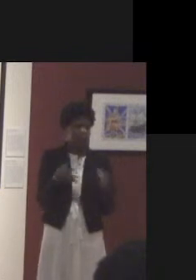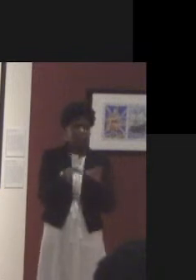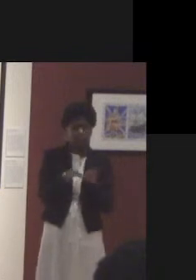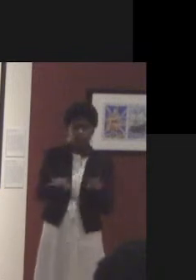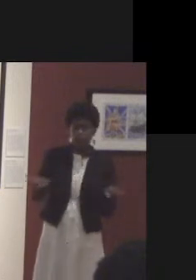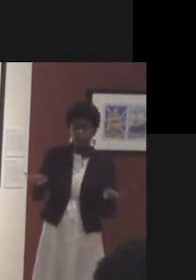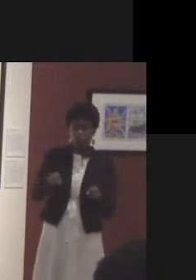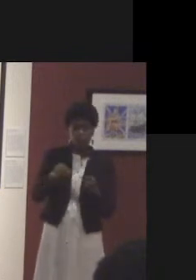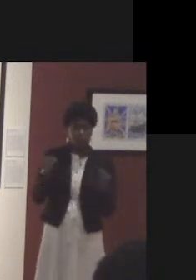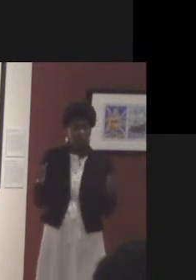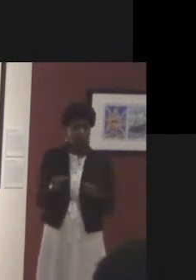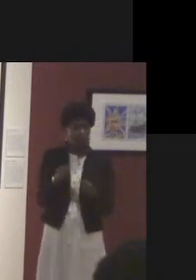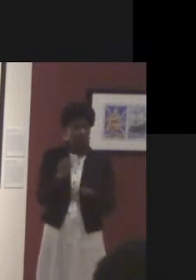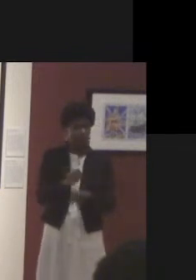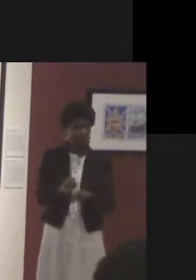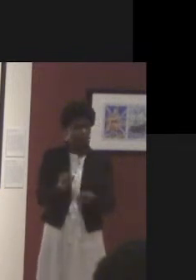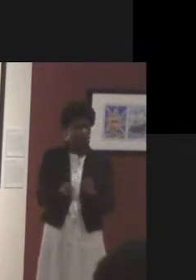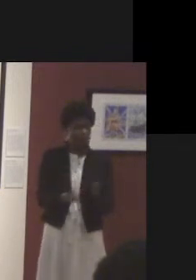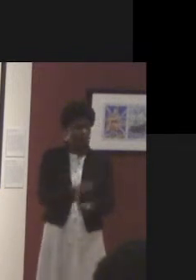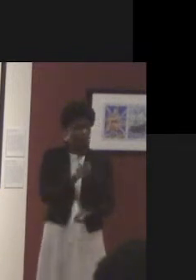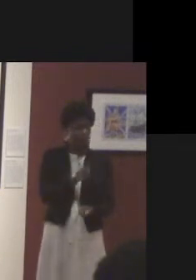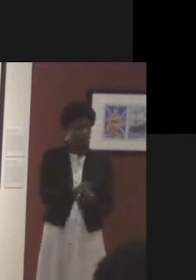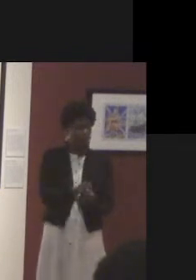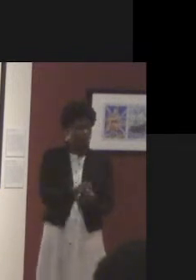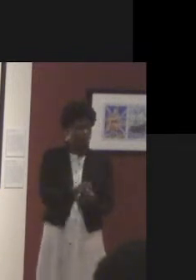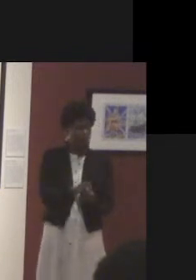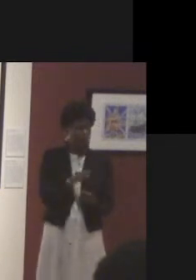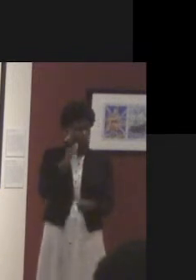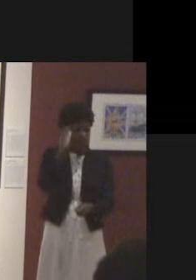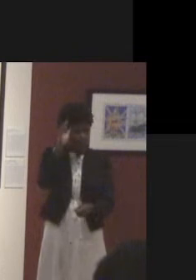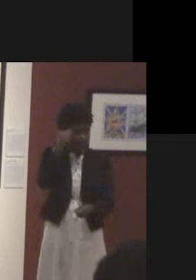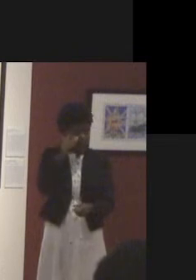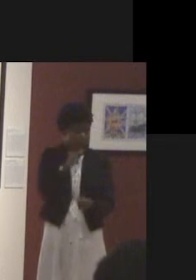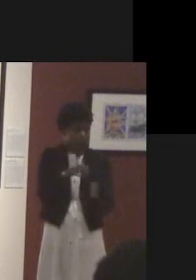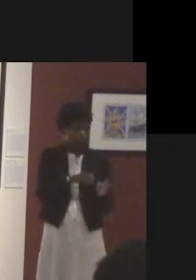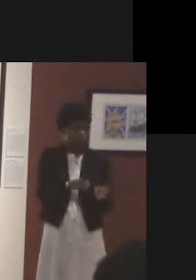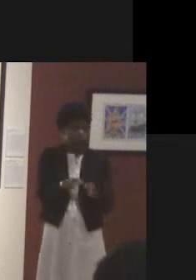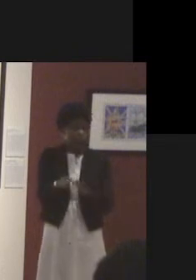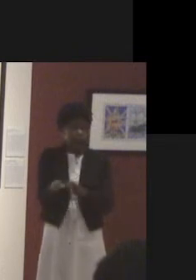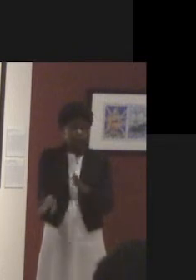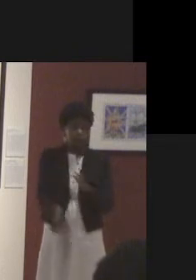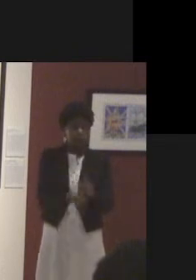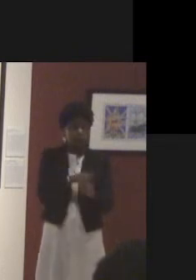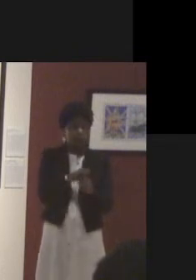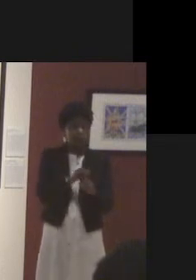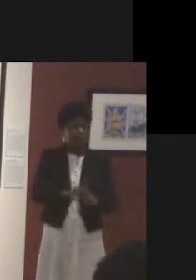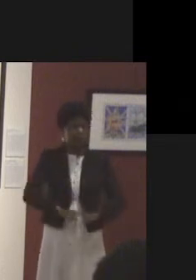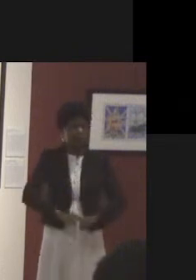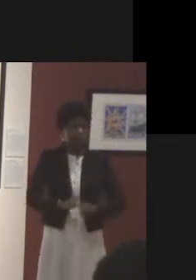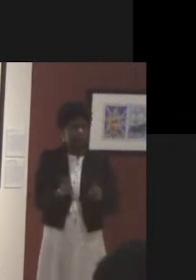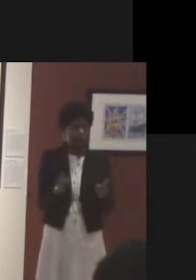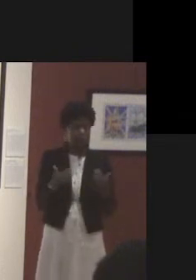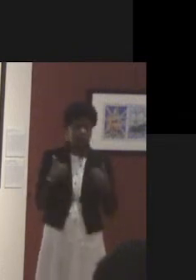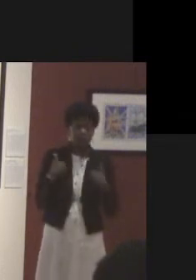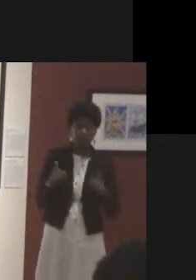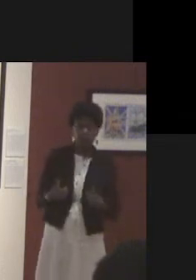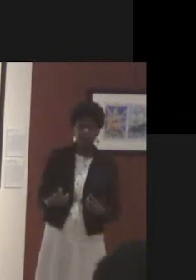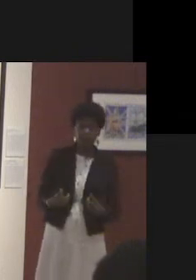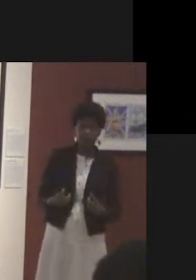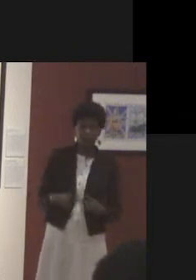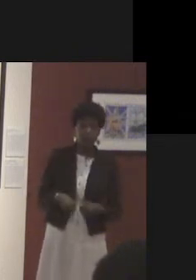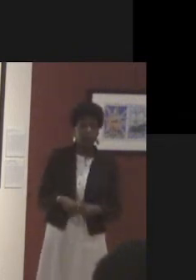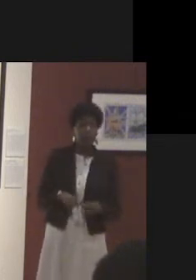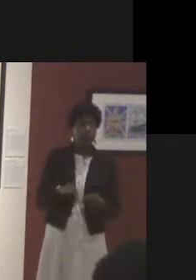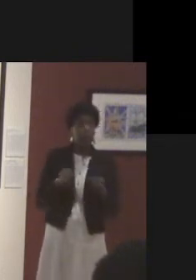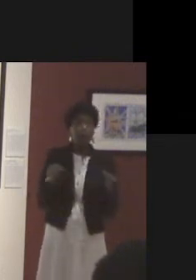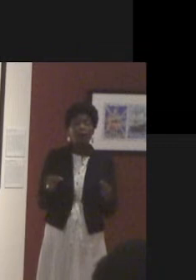of pain work in specific and determined ways to affect difference between bodies?